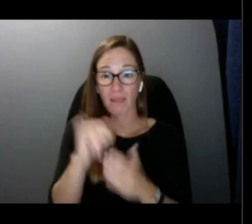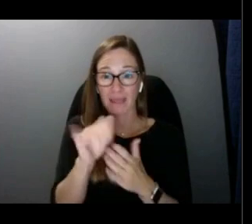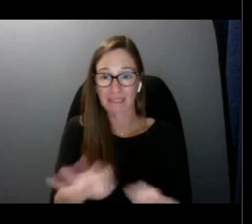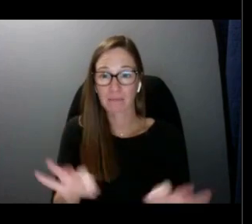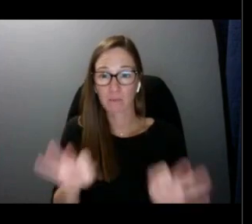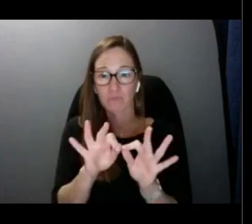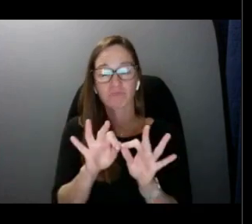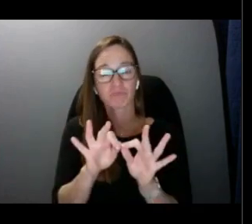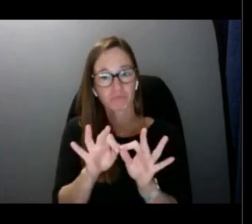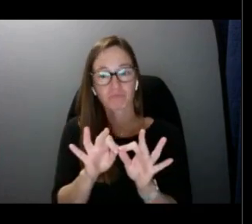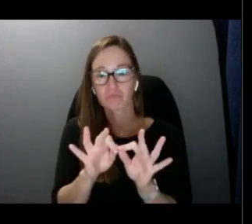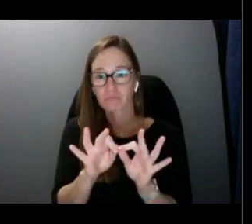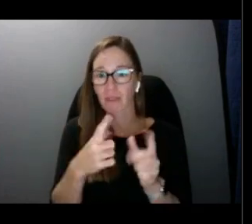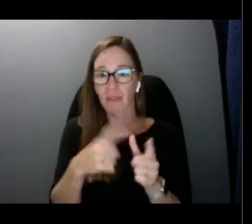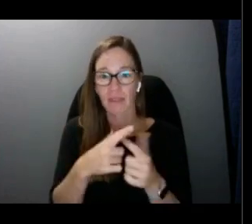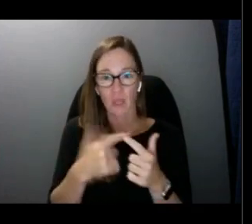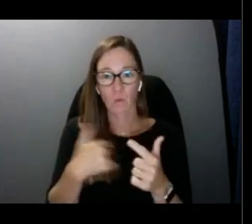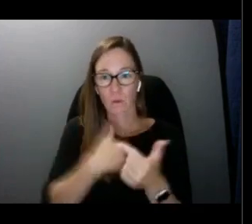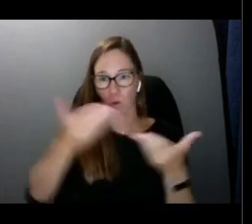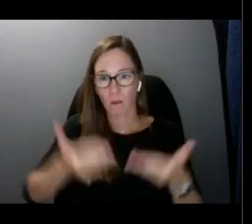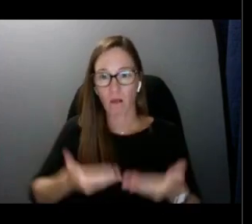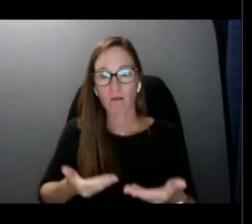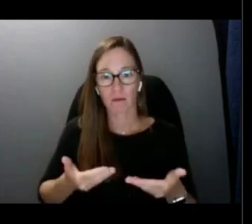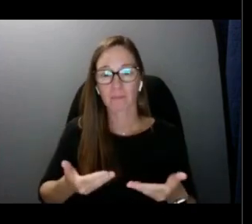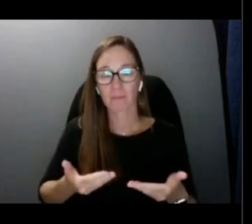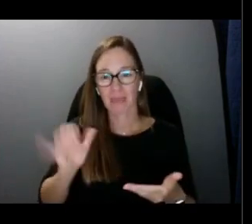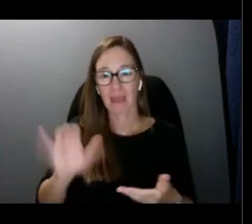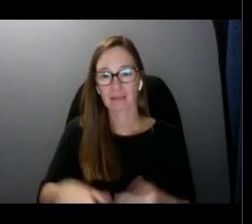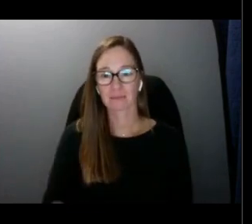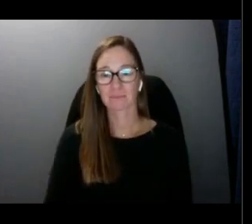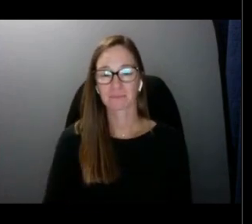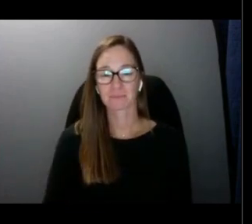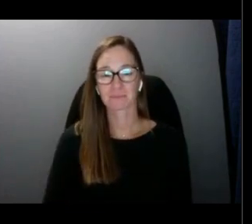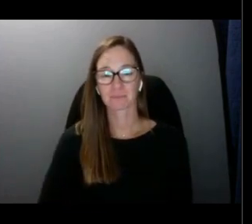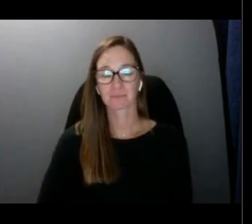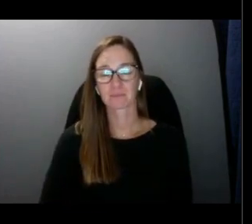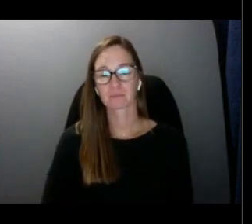important, we would welcome that.